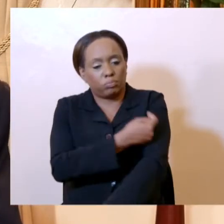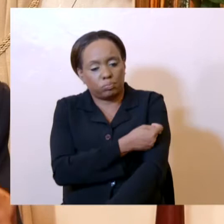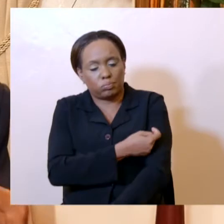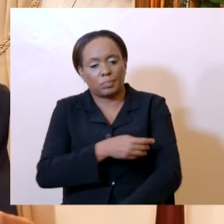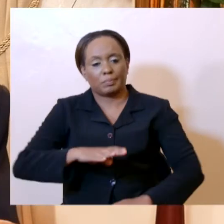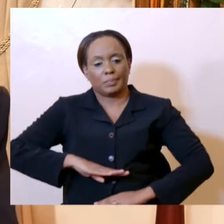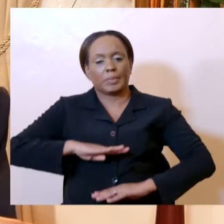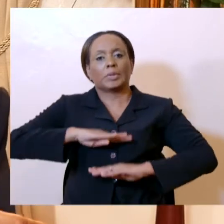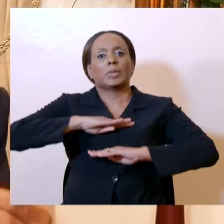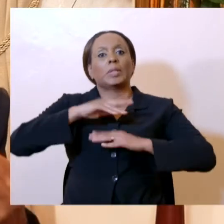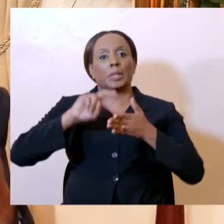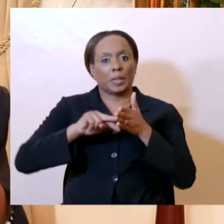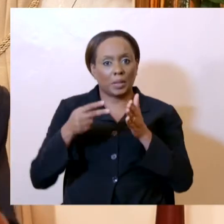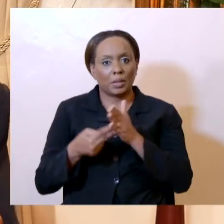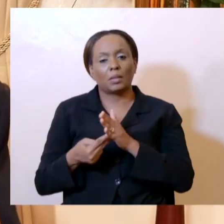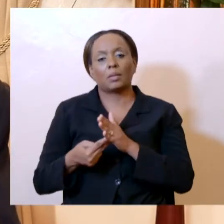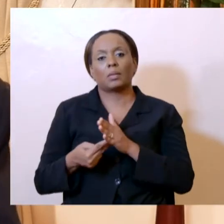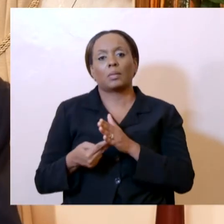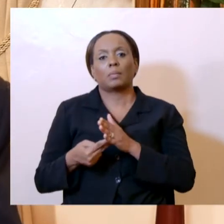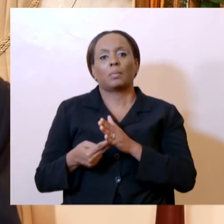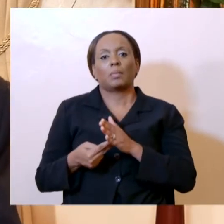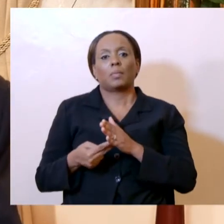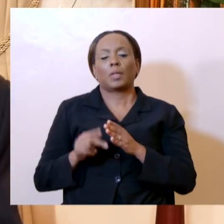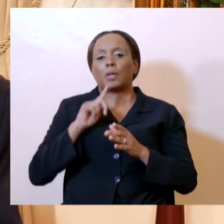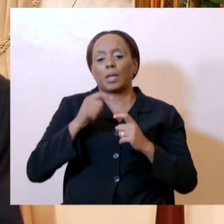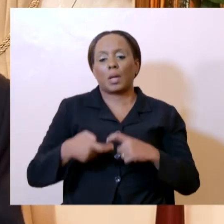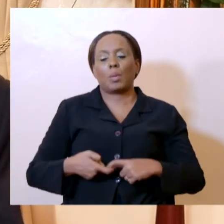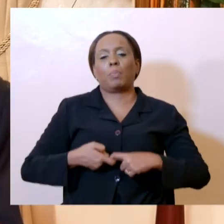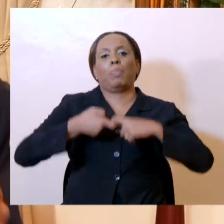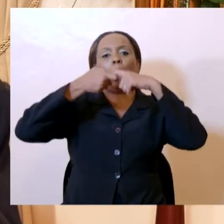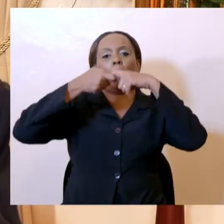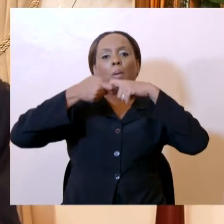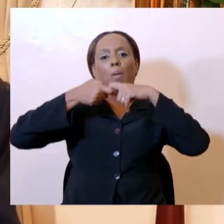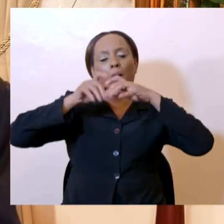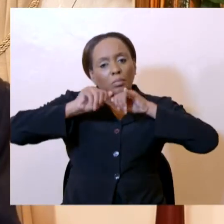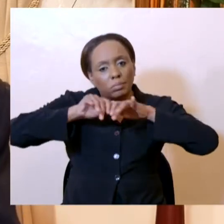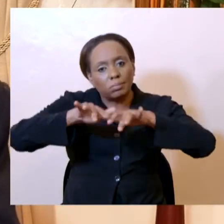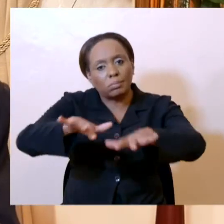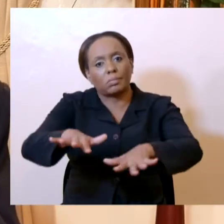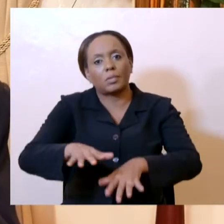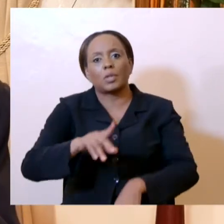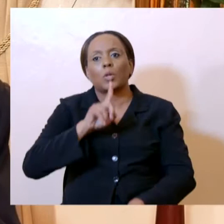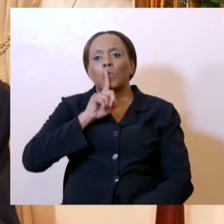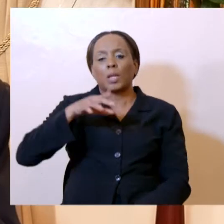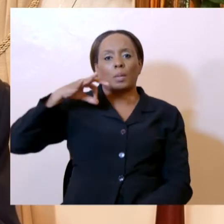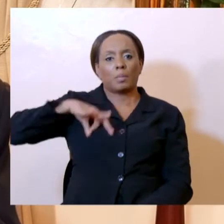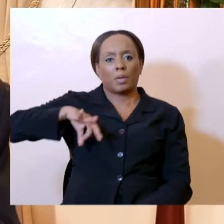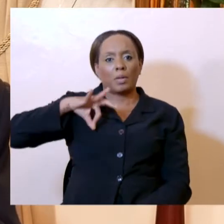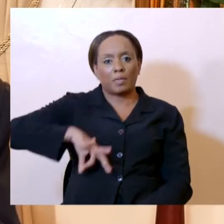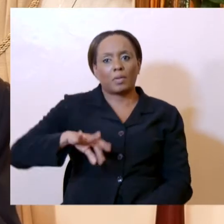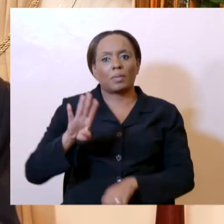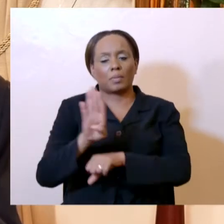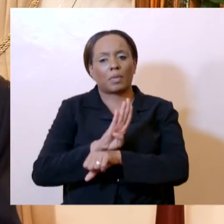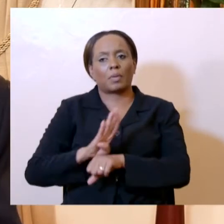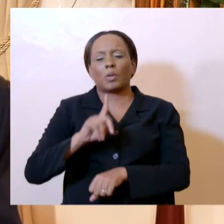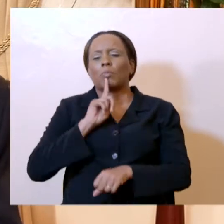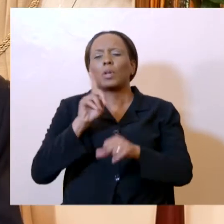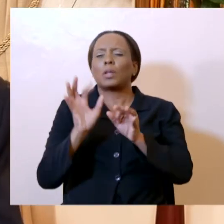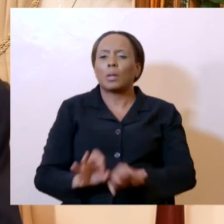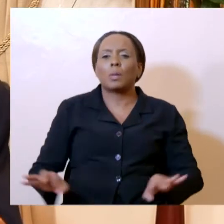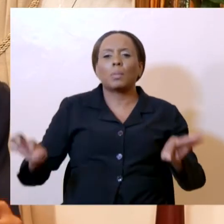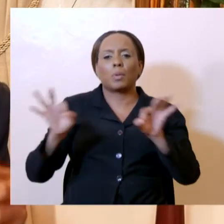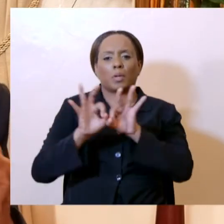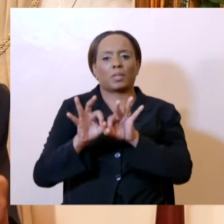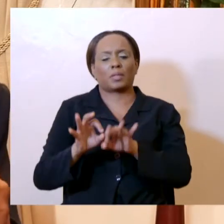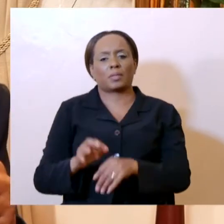So you're looking at the benefit to the entire population, and this is the key thing to look at here.